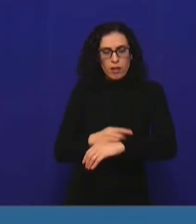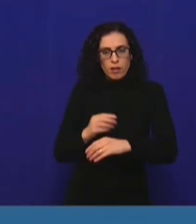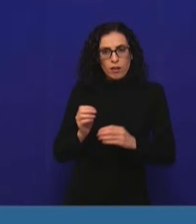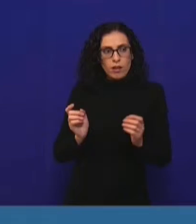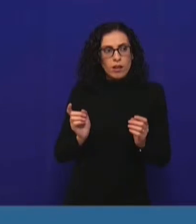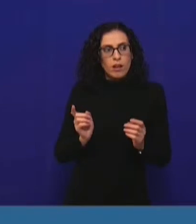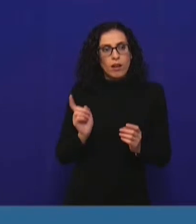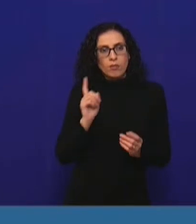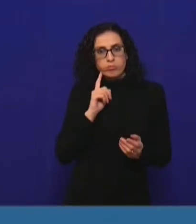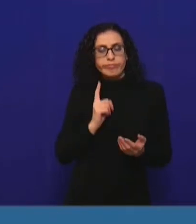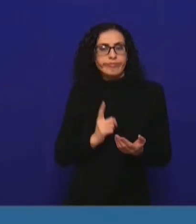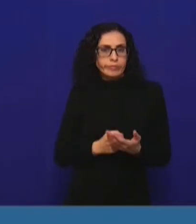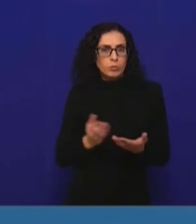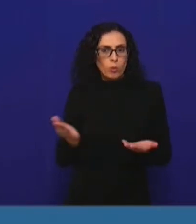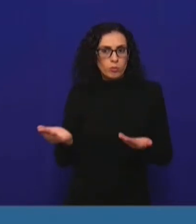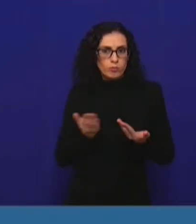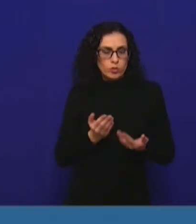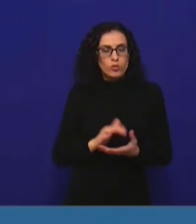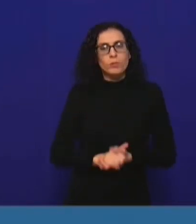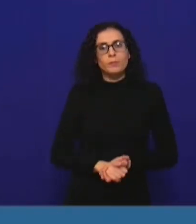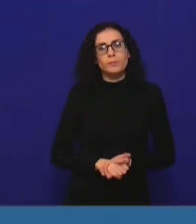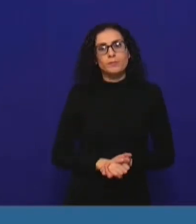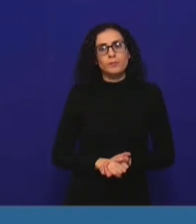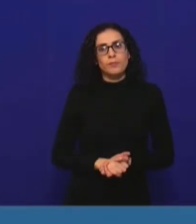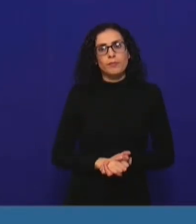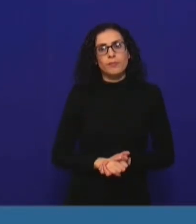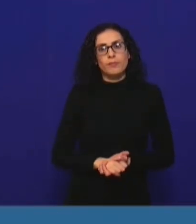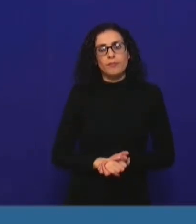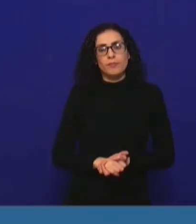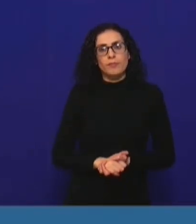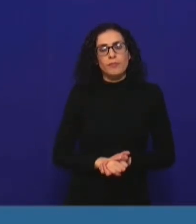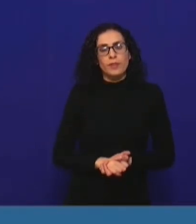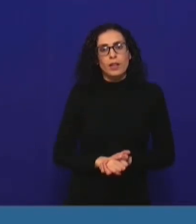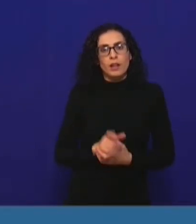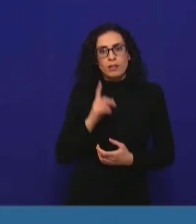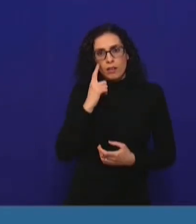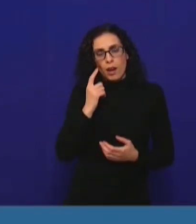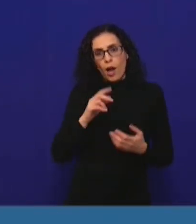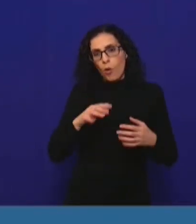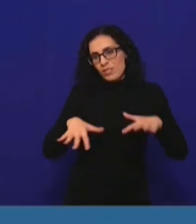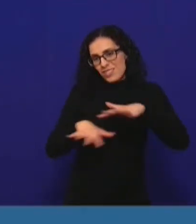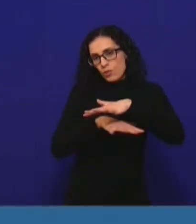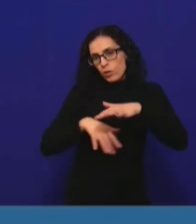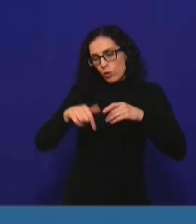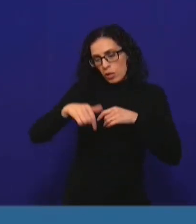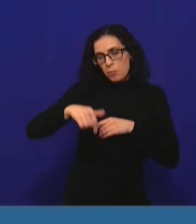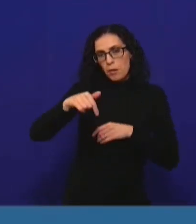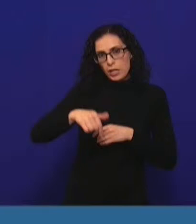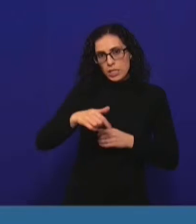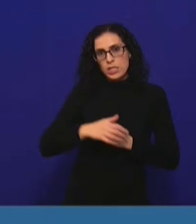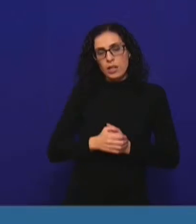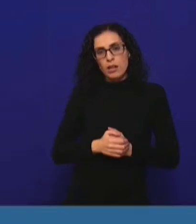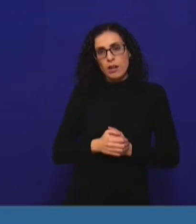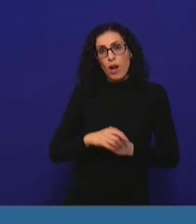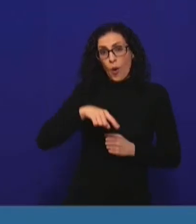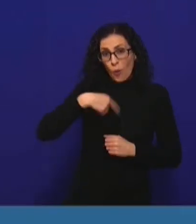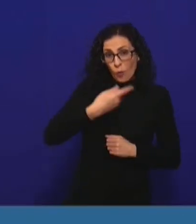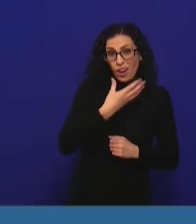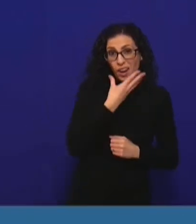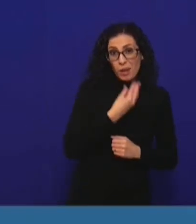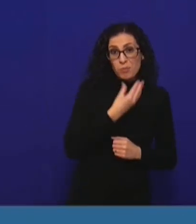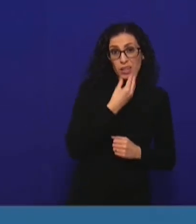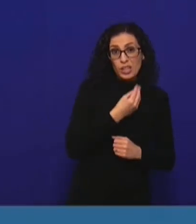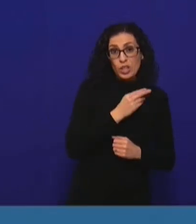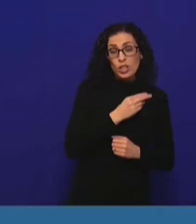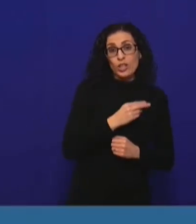kollha. Jekk inħarsu lejn is-sitwazzjoni bħalissa, rajna li wara il-festi tal-miliet u